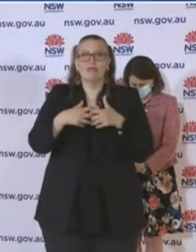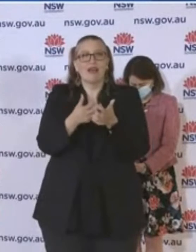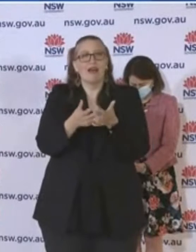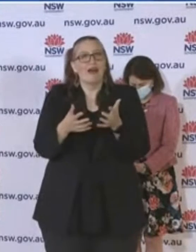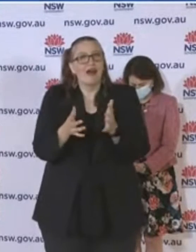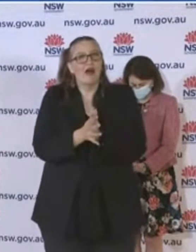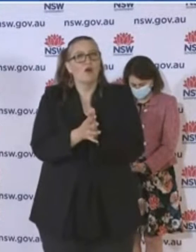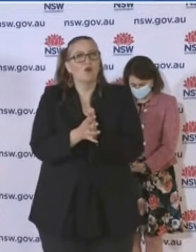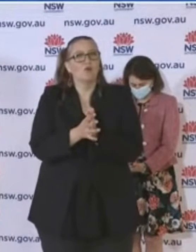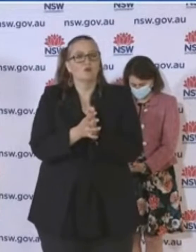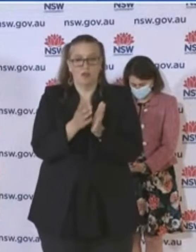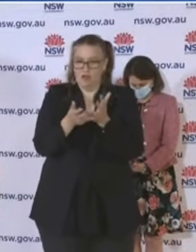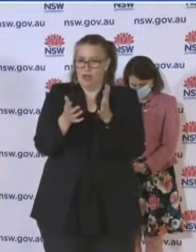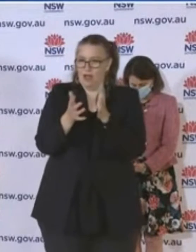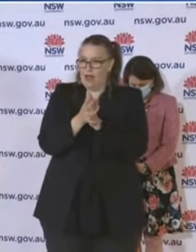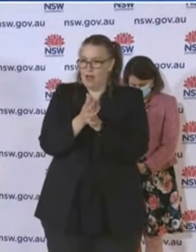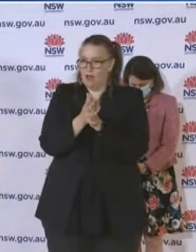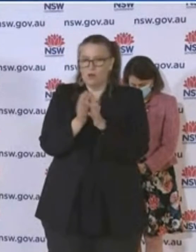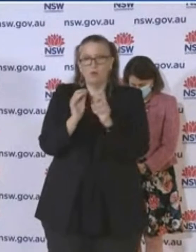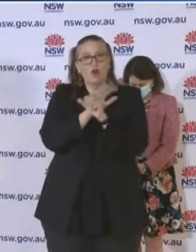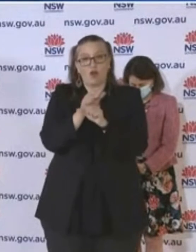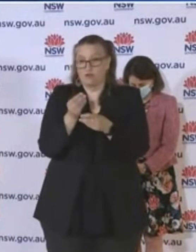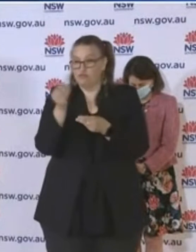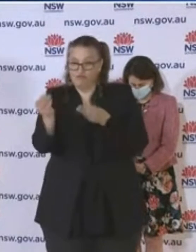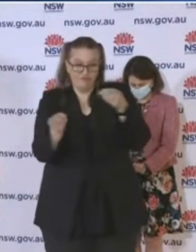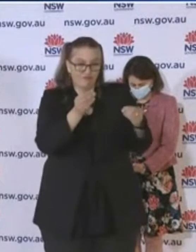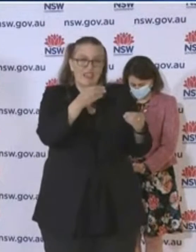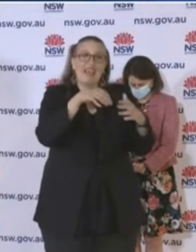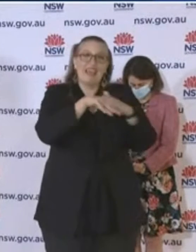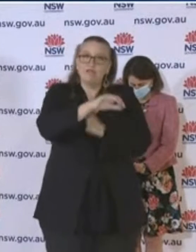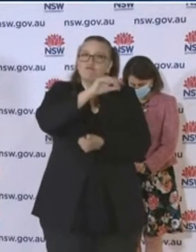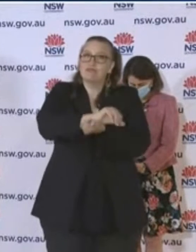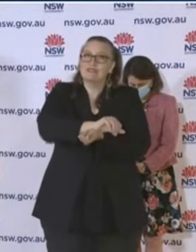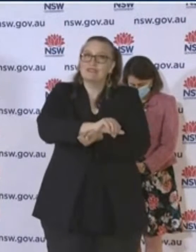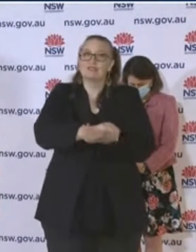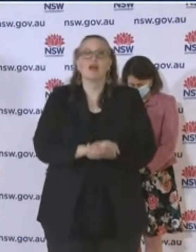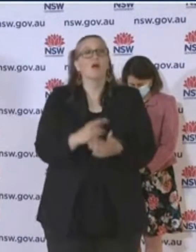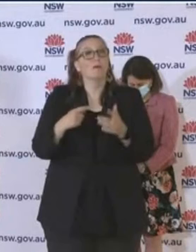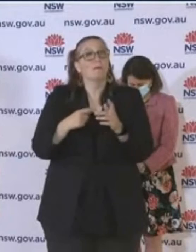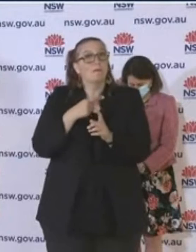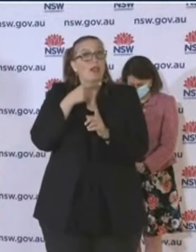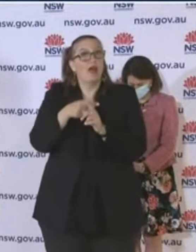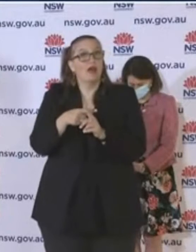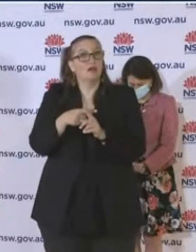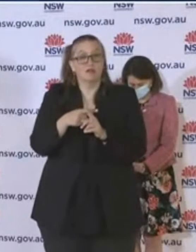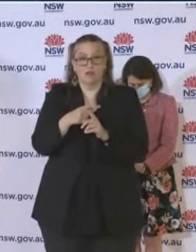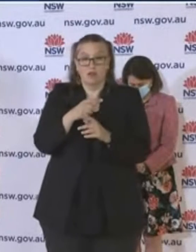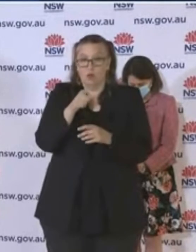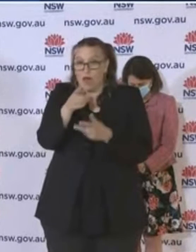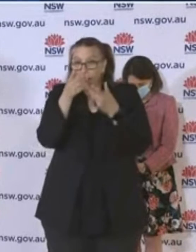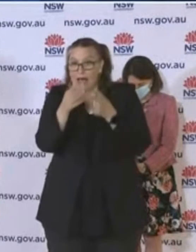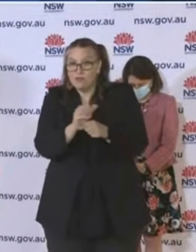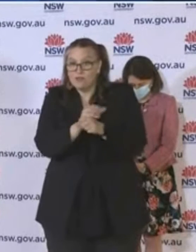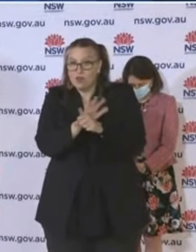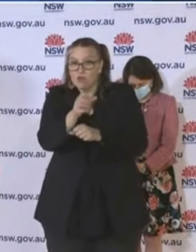how transmission has occurred in the community, in the prison, but also to make sure that the isolation, testing